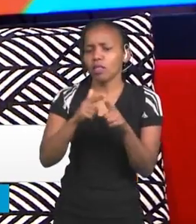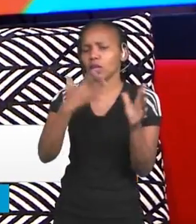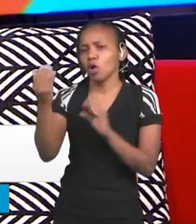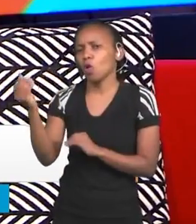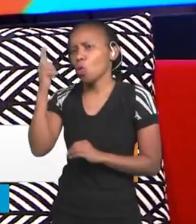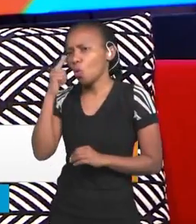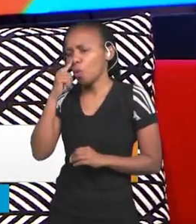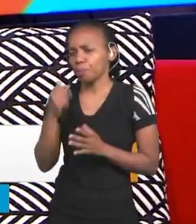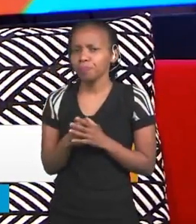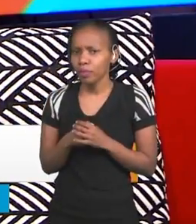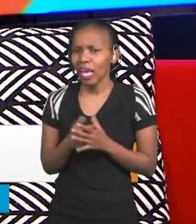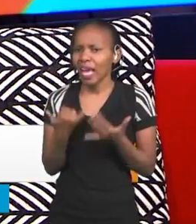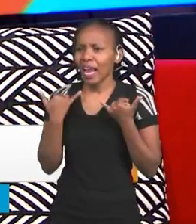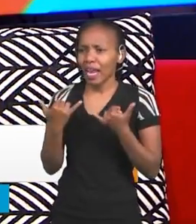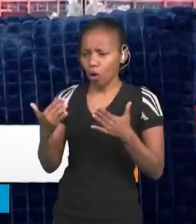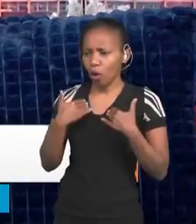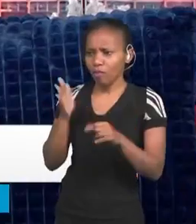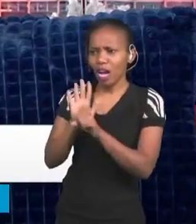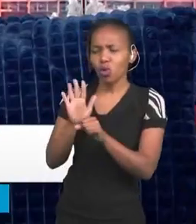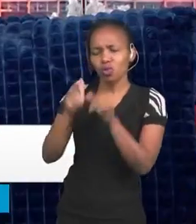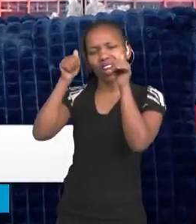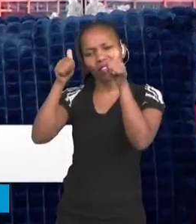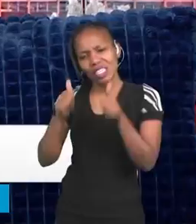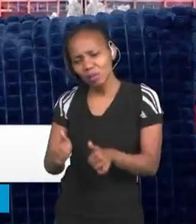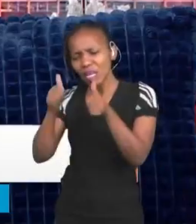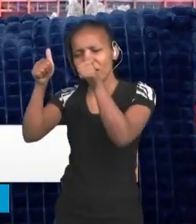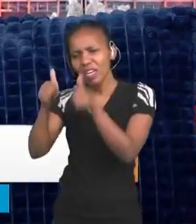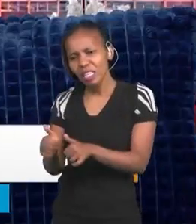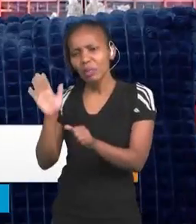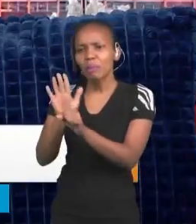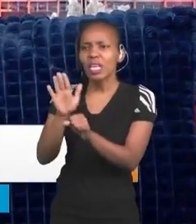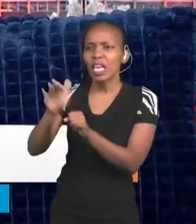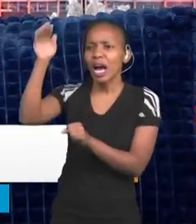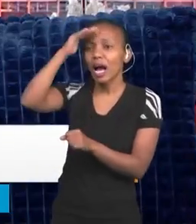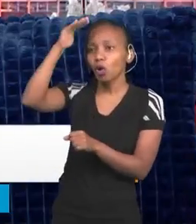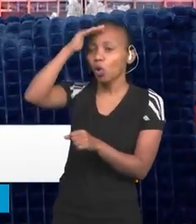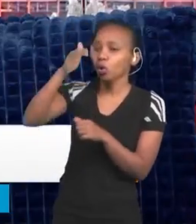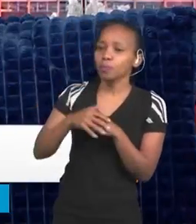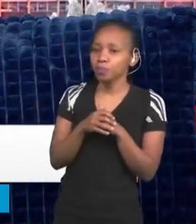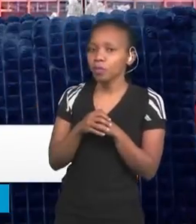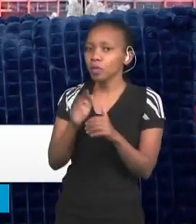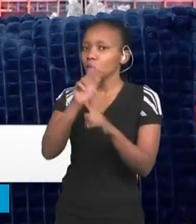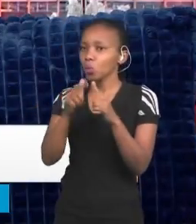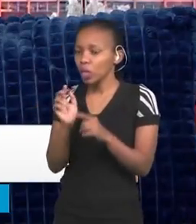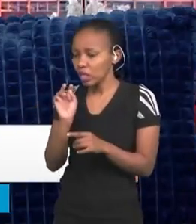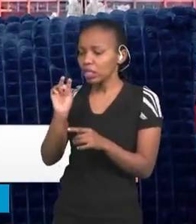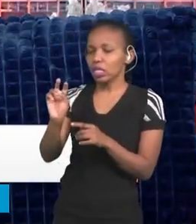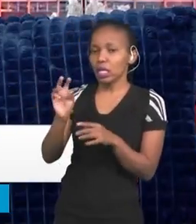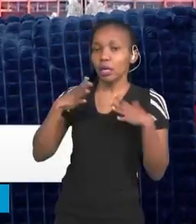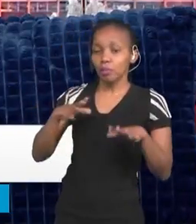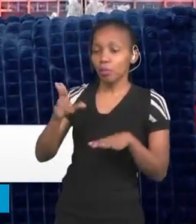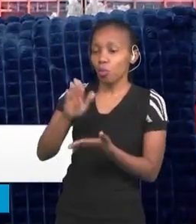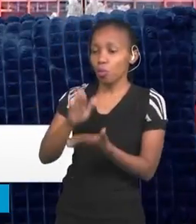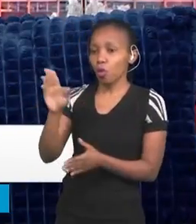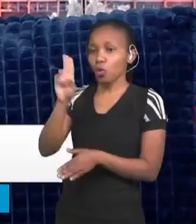Susan, there's so much advertisements of alcohol out here. And when you say it's the most abused,